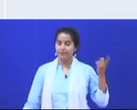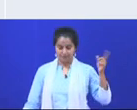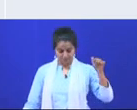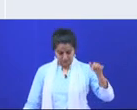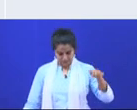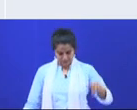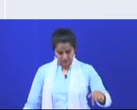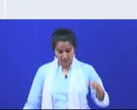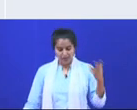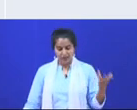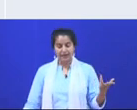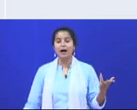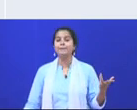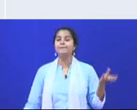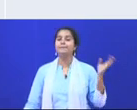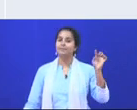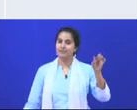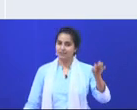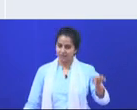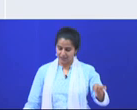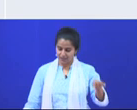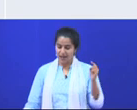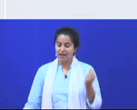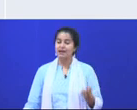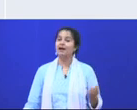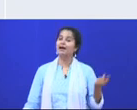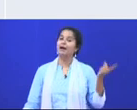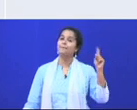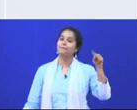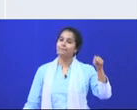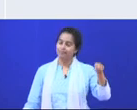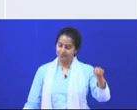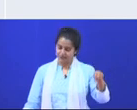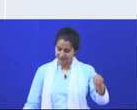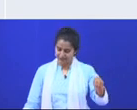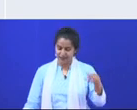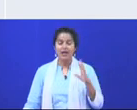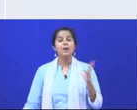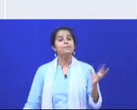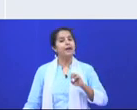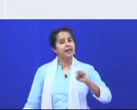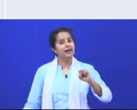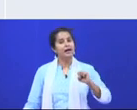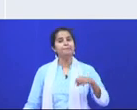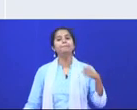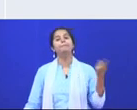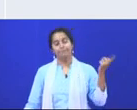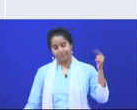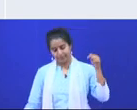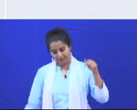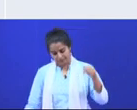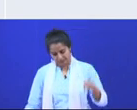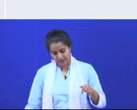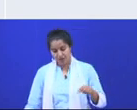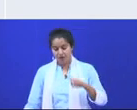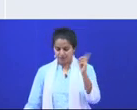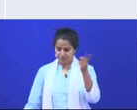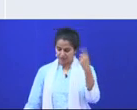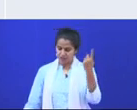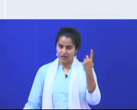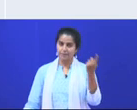vastram, vastre, griham, grihe, nagaram, nagare, phenakam,